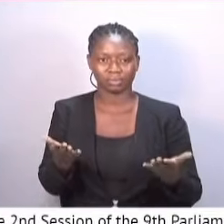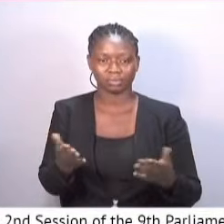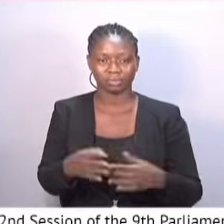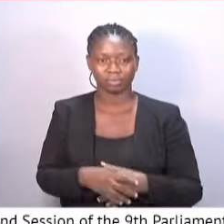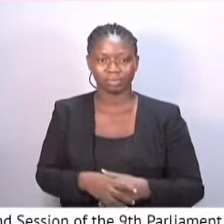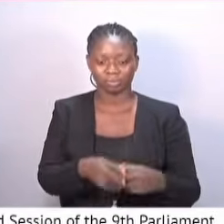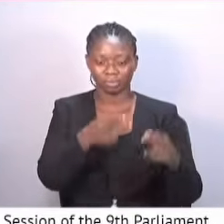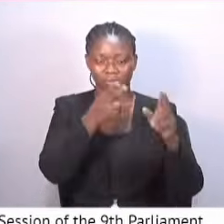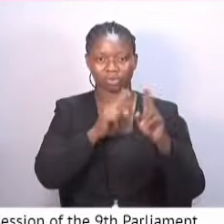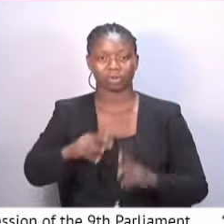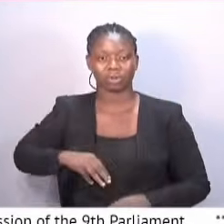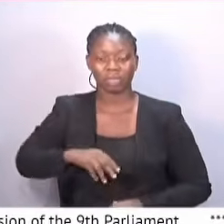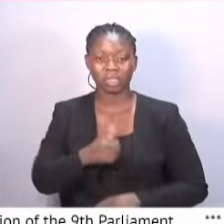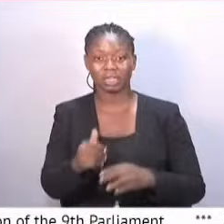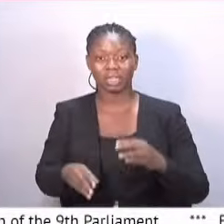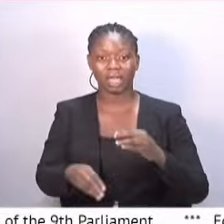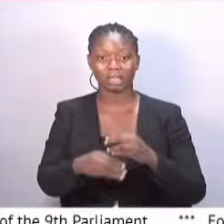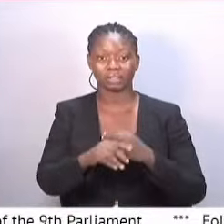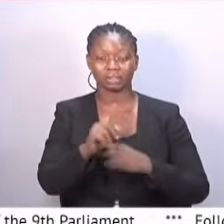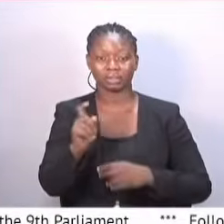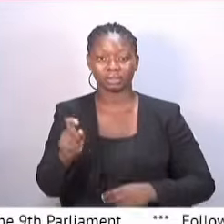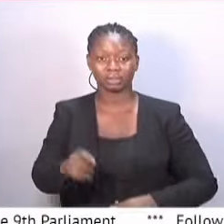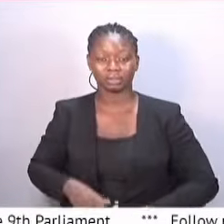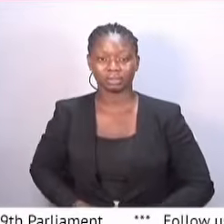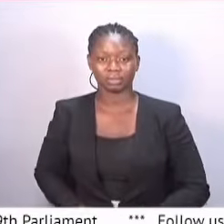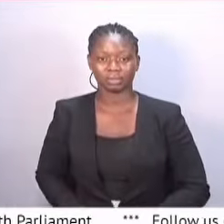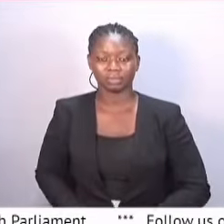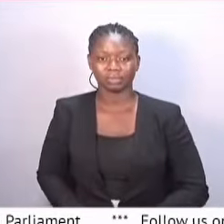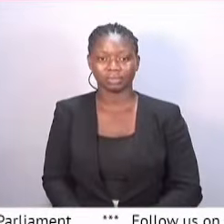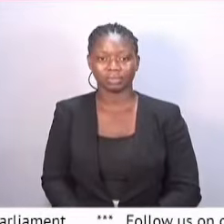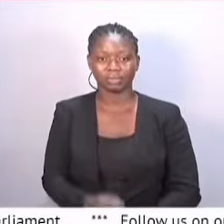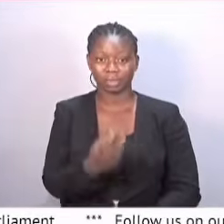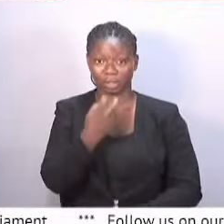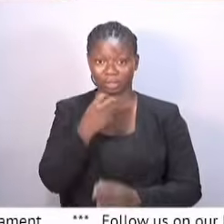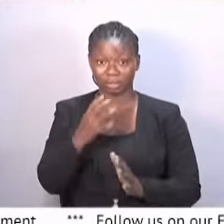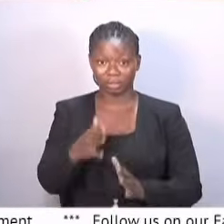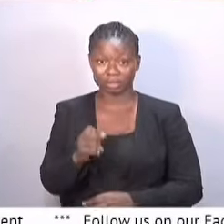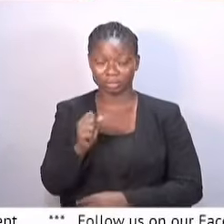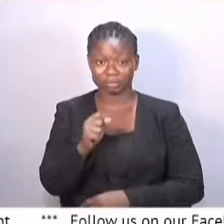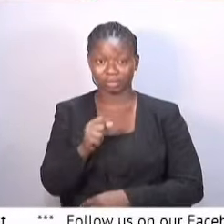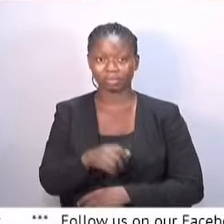Yes, honourable member, any supplementary question? Yes, Speaker.